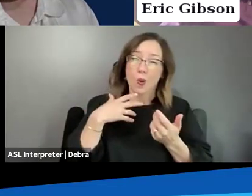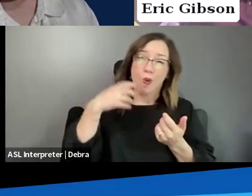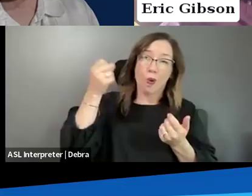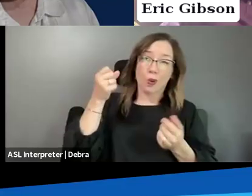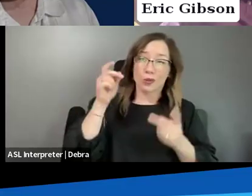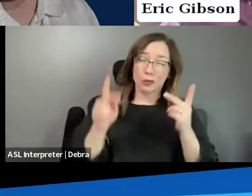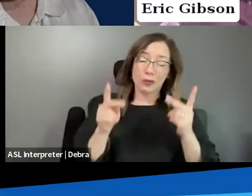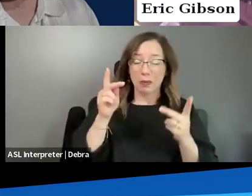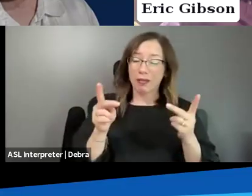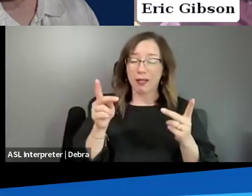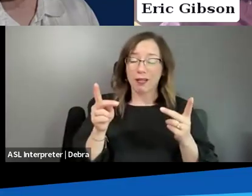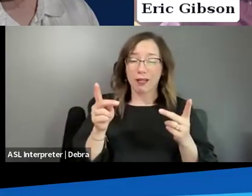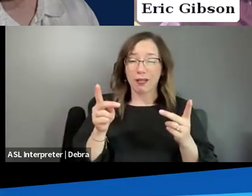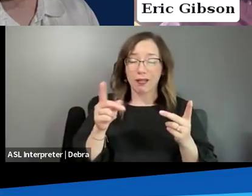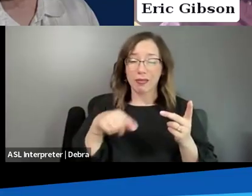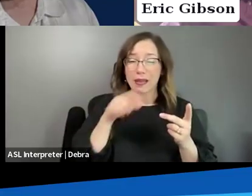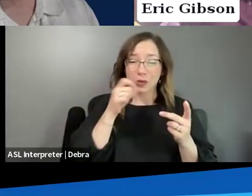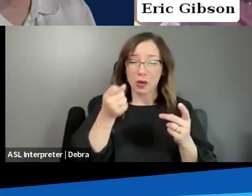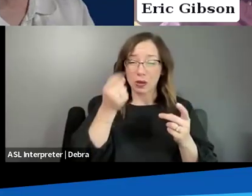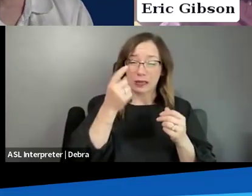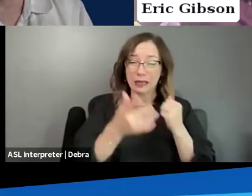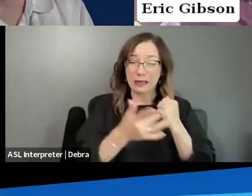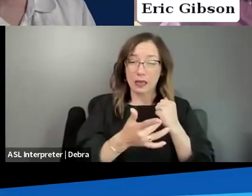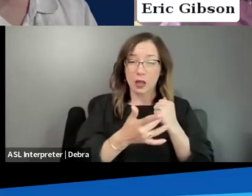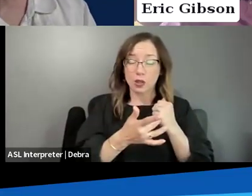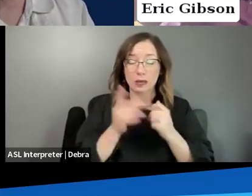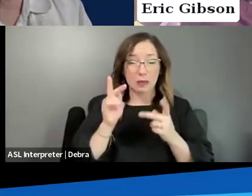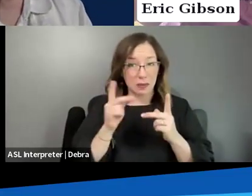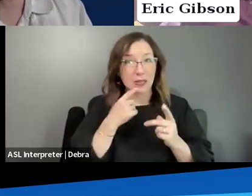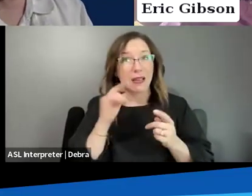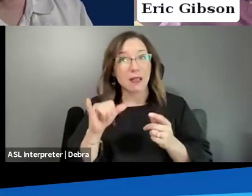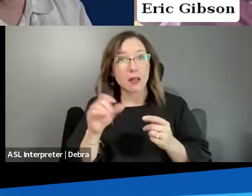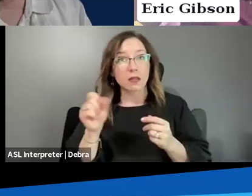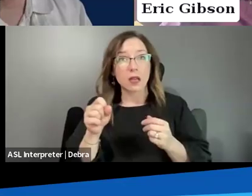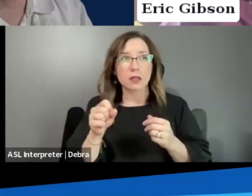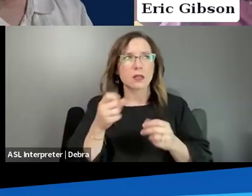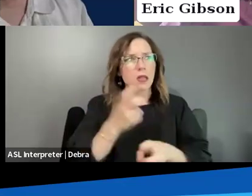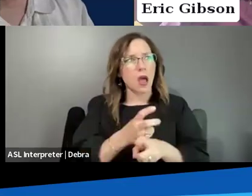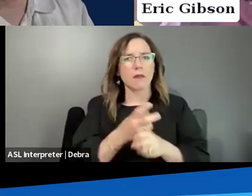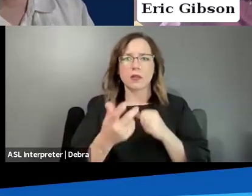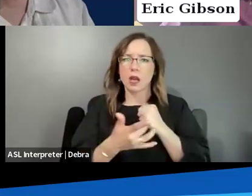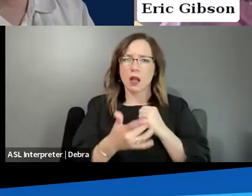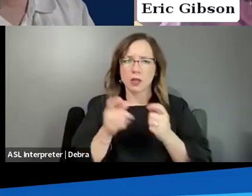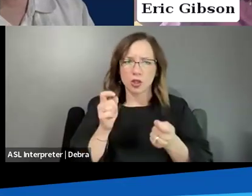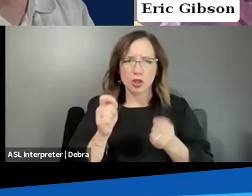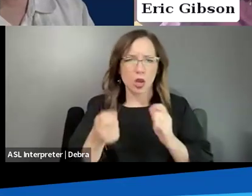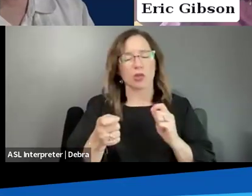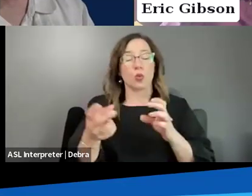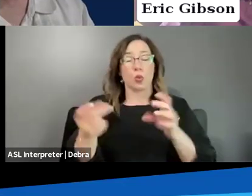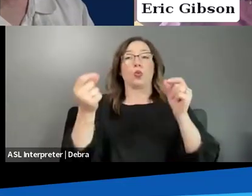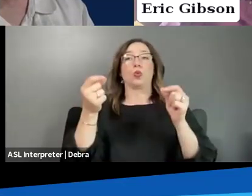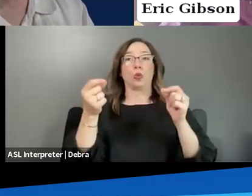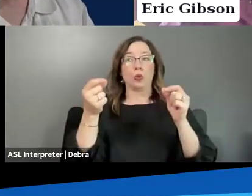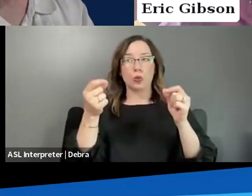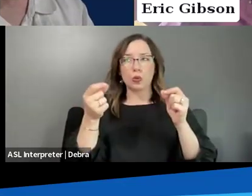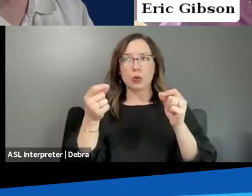people don't think, they don't understand technology, and people always say that. And it is hard when technology changes so fast. And I think